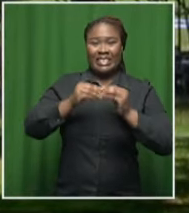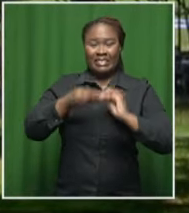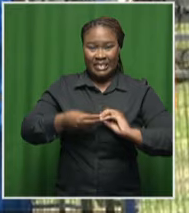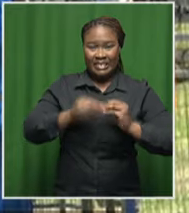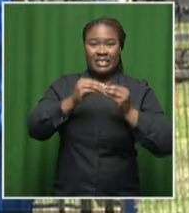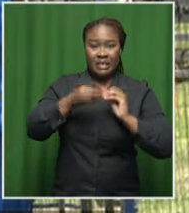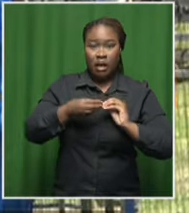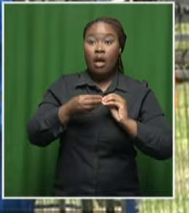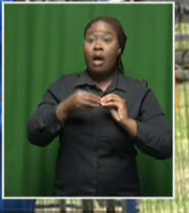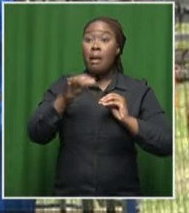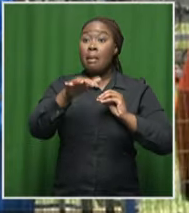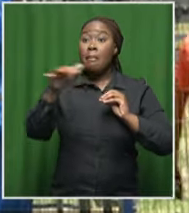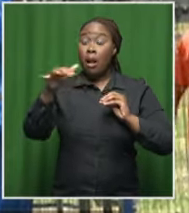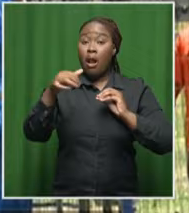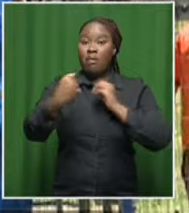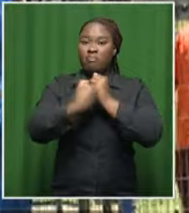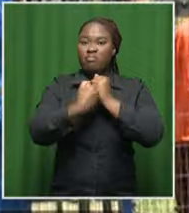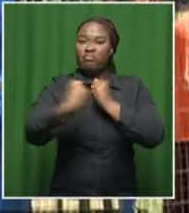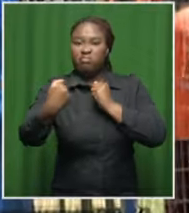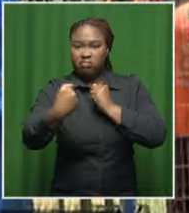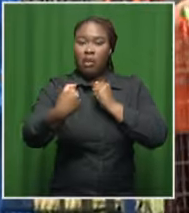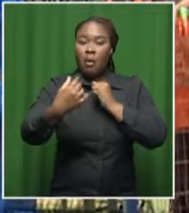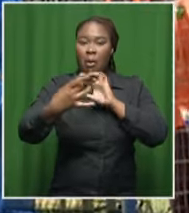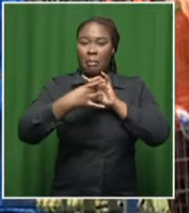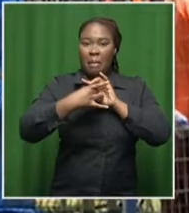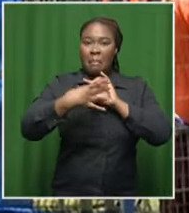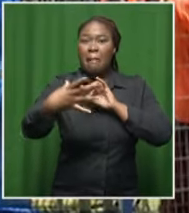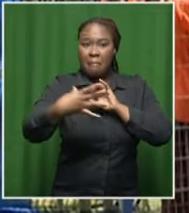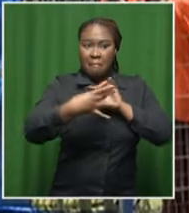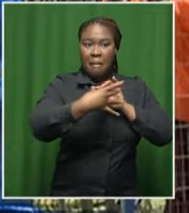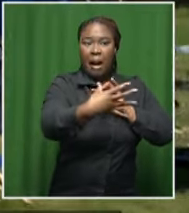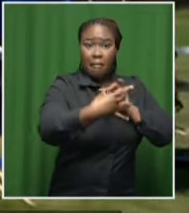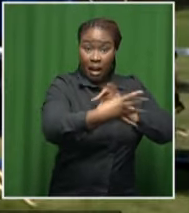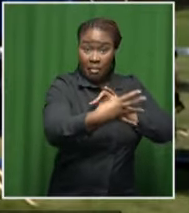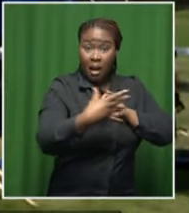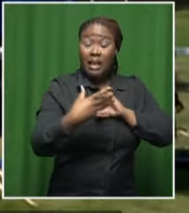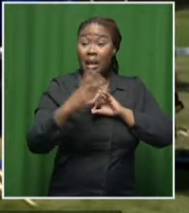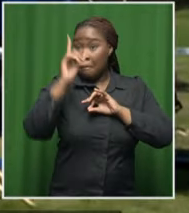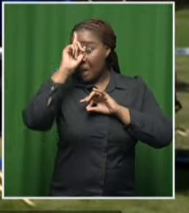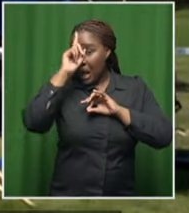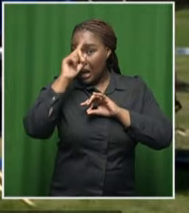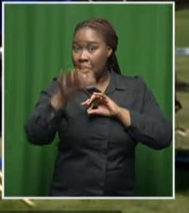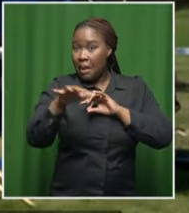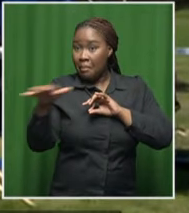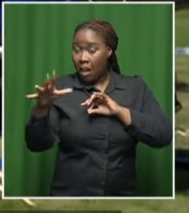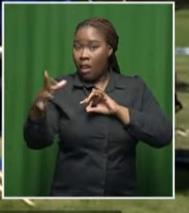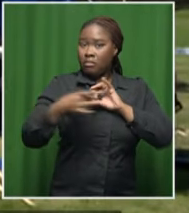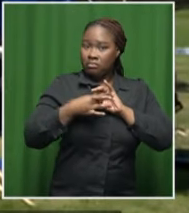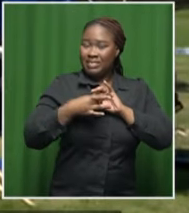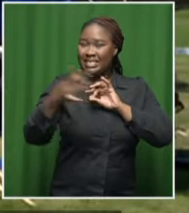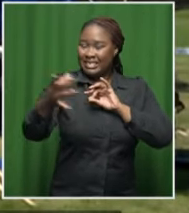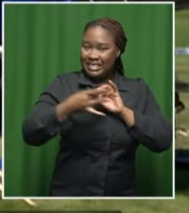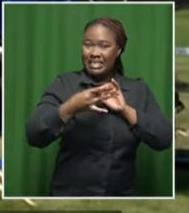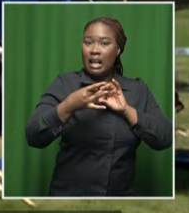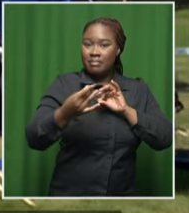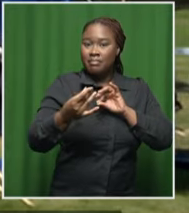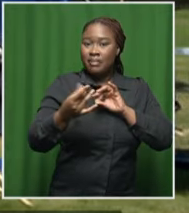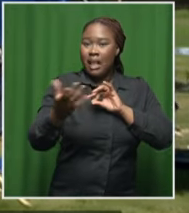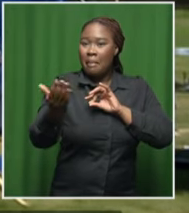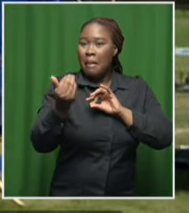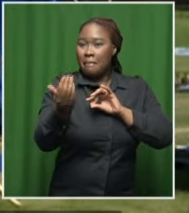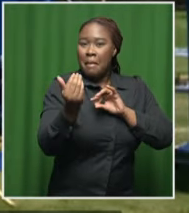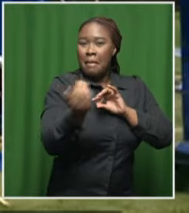still attract the black marginalized votes that you seek to attract with some of the controversies that have happened over time. How do you reconcile